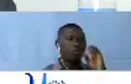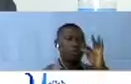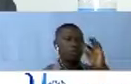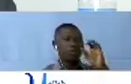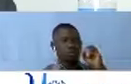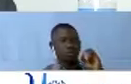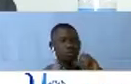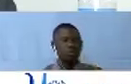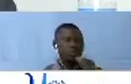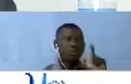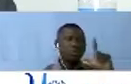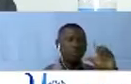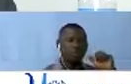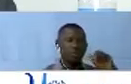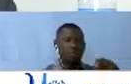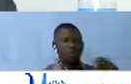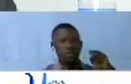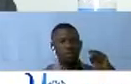and Ablai So.